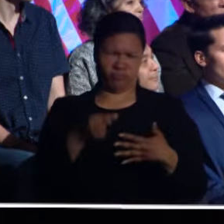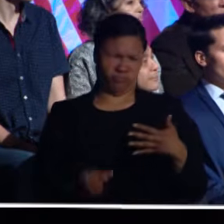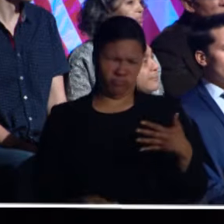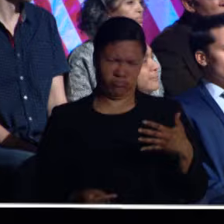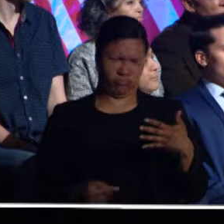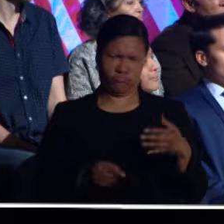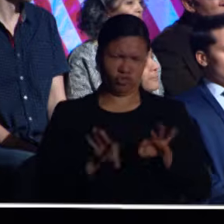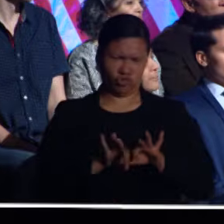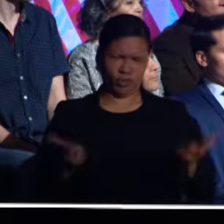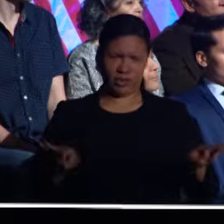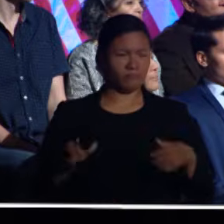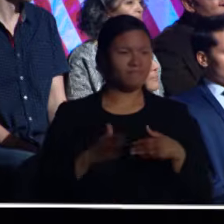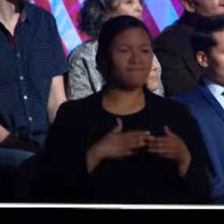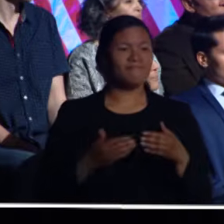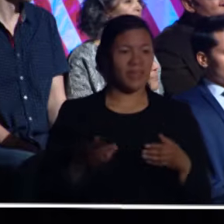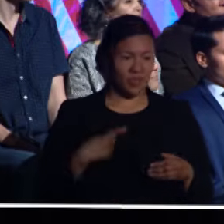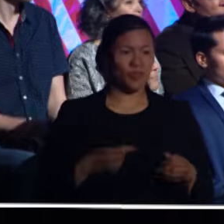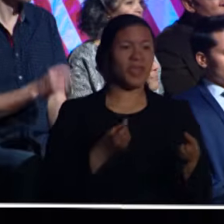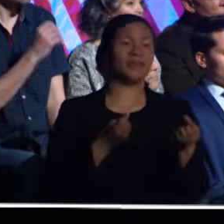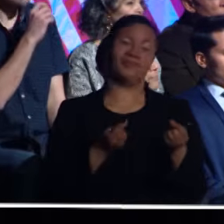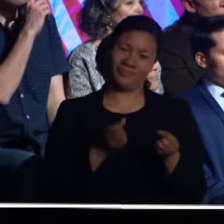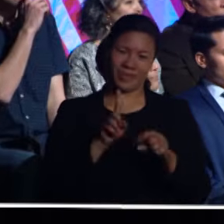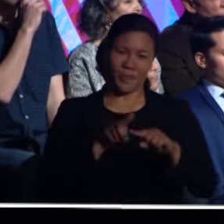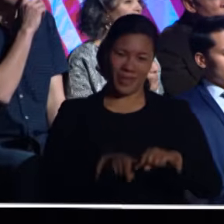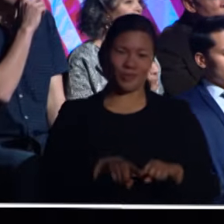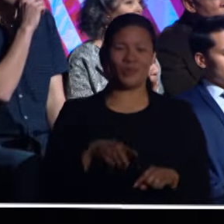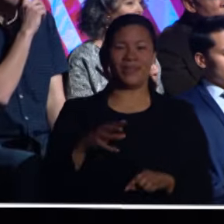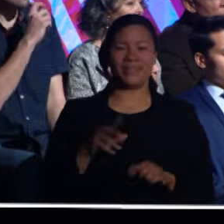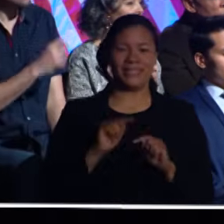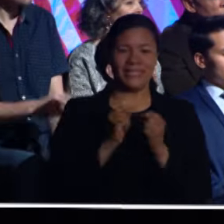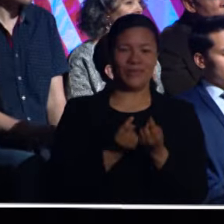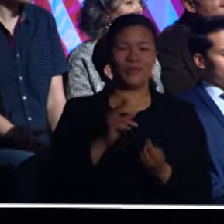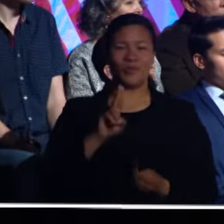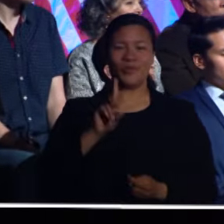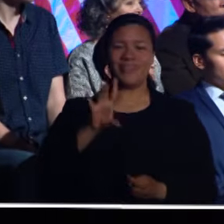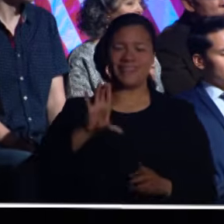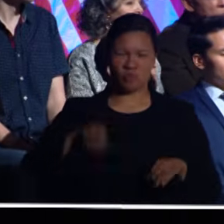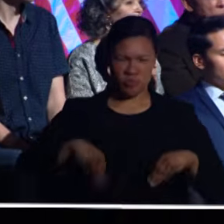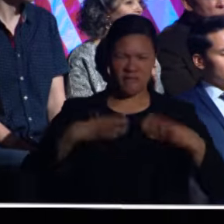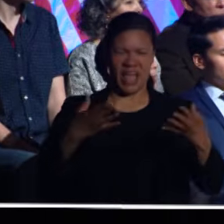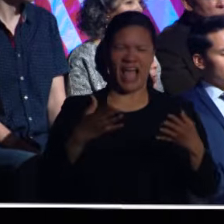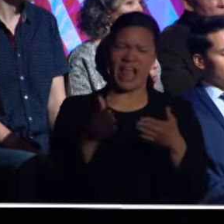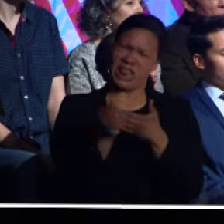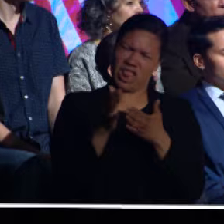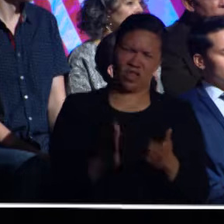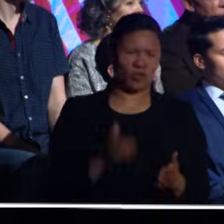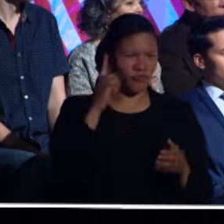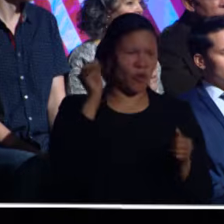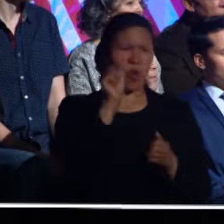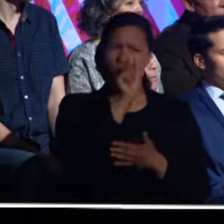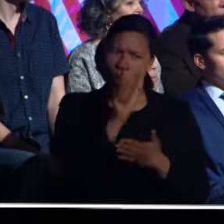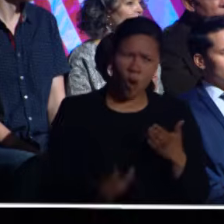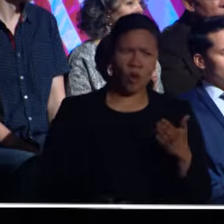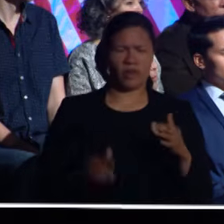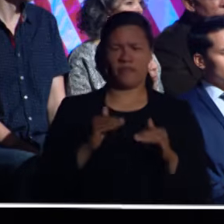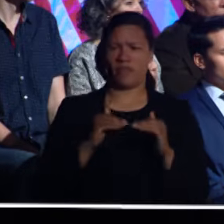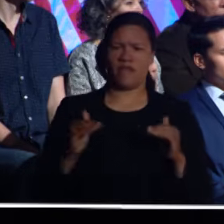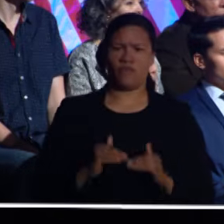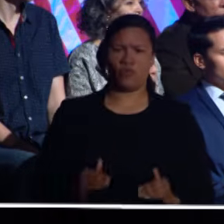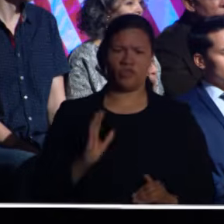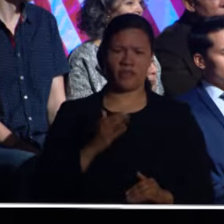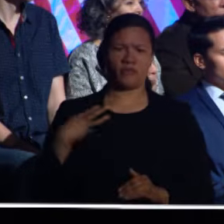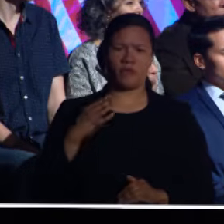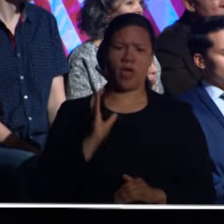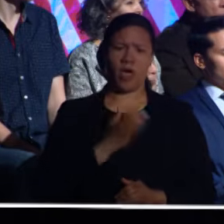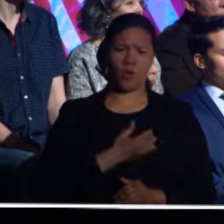can always count on Team UDC to provide transformative leaders to every level of the district's workforce. We